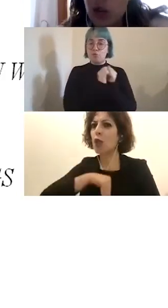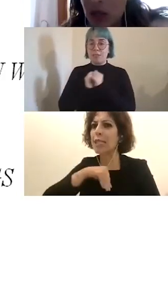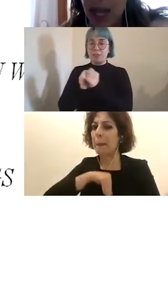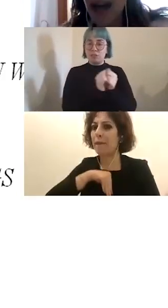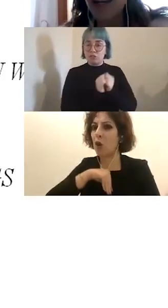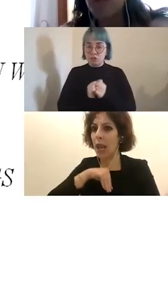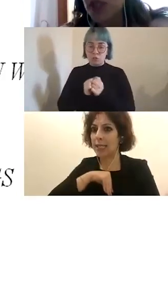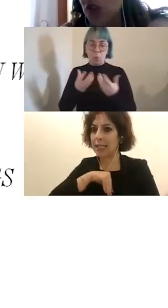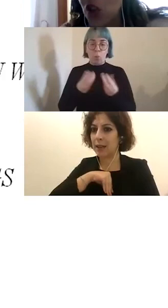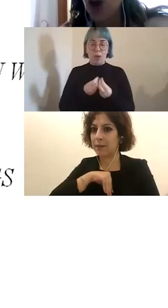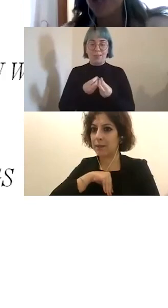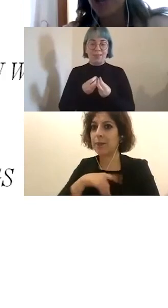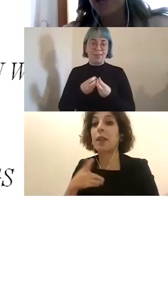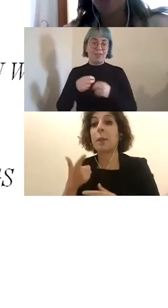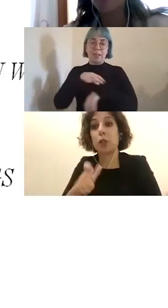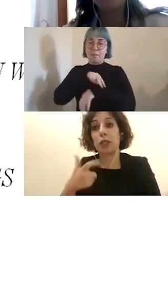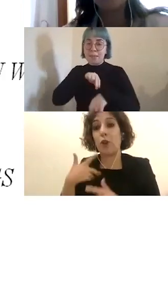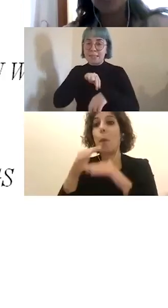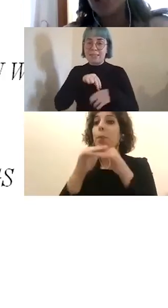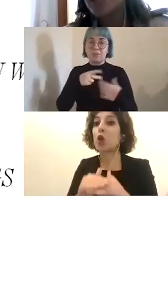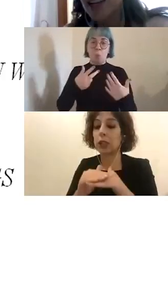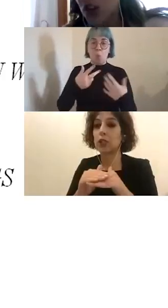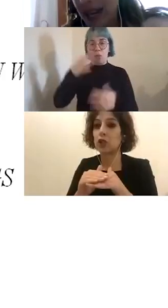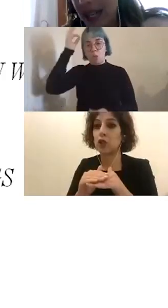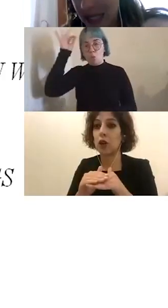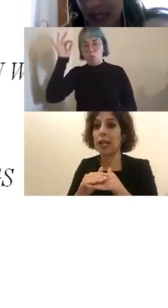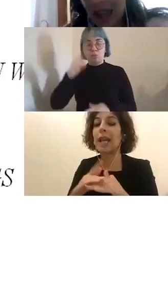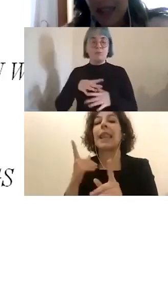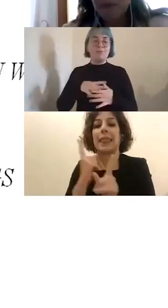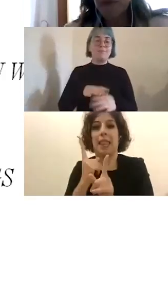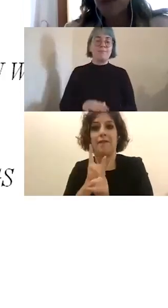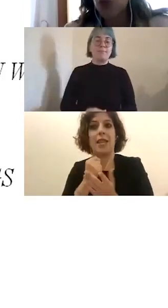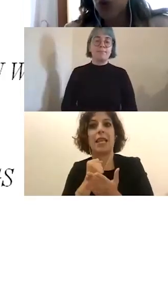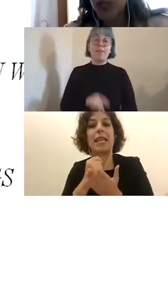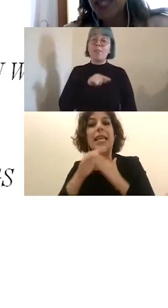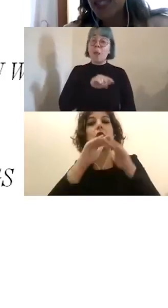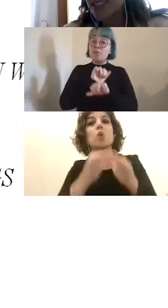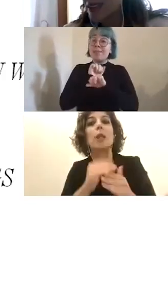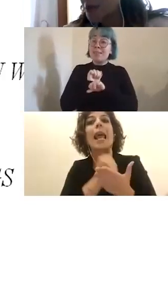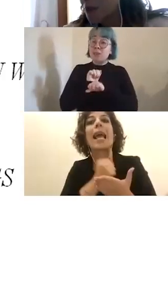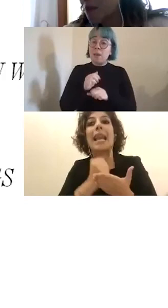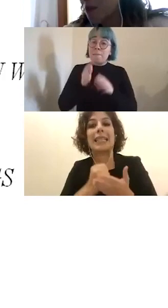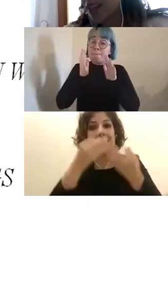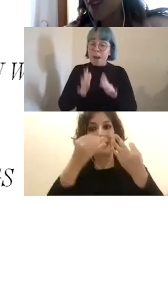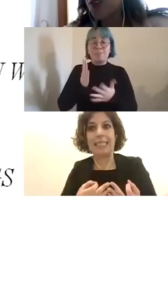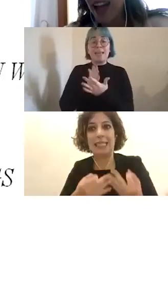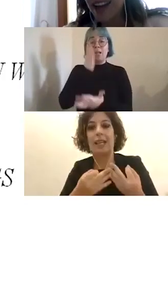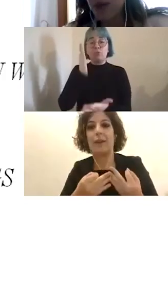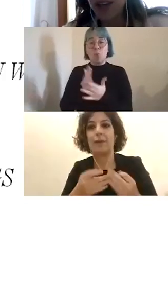authorities, the judicial authorities. The protection must be